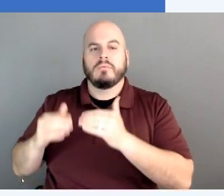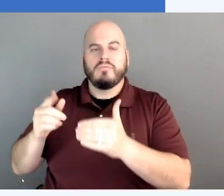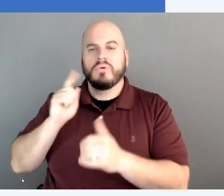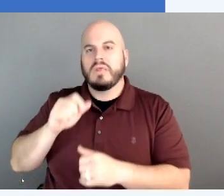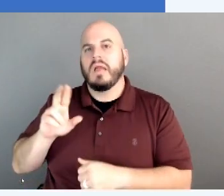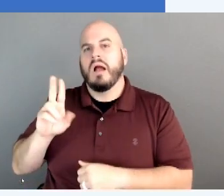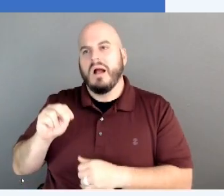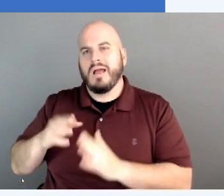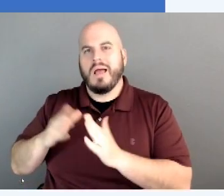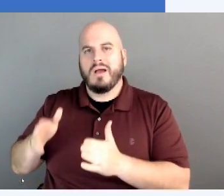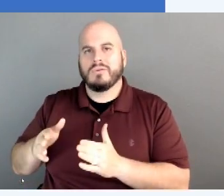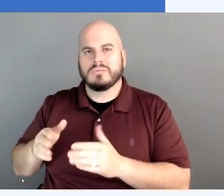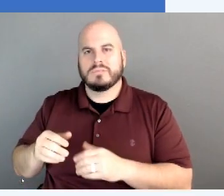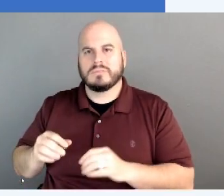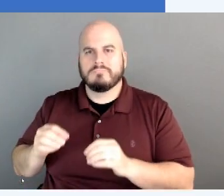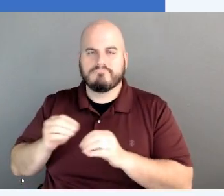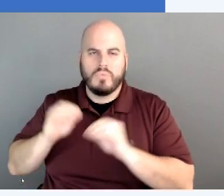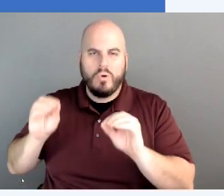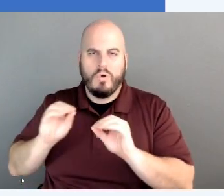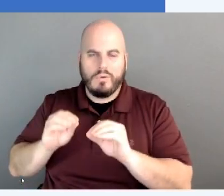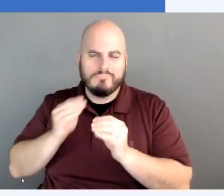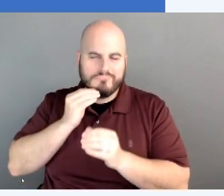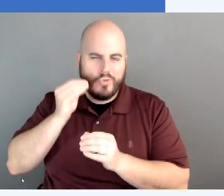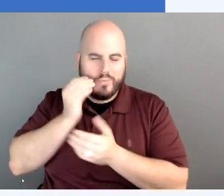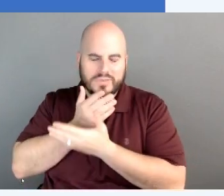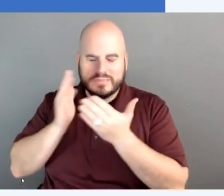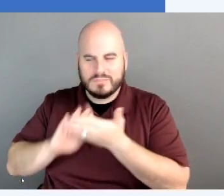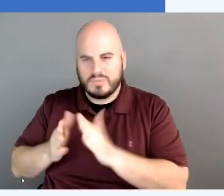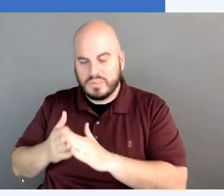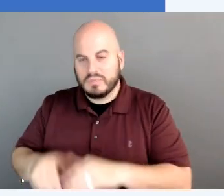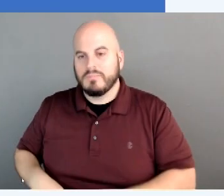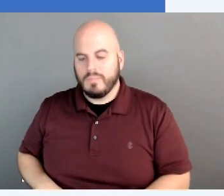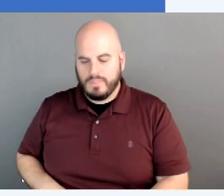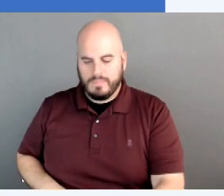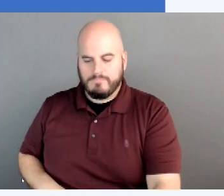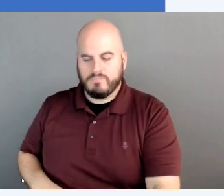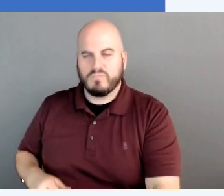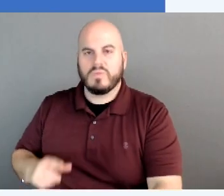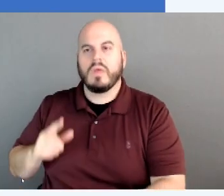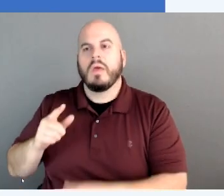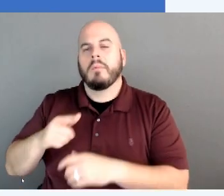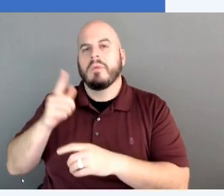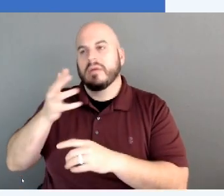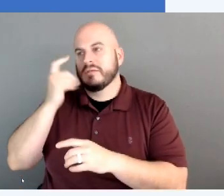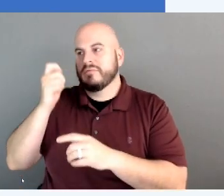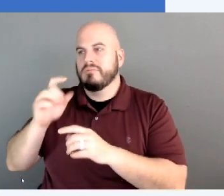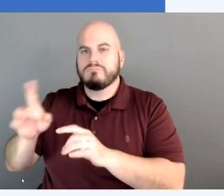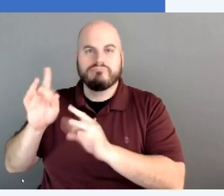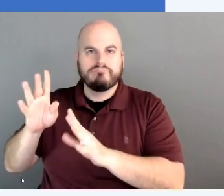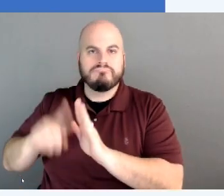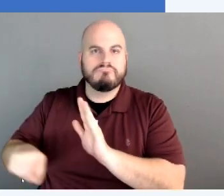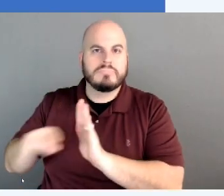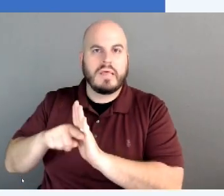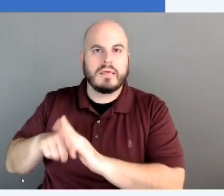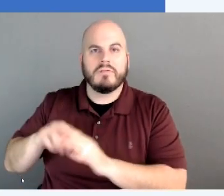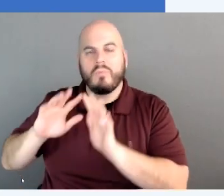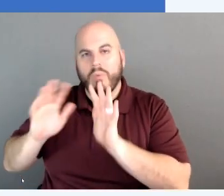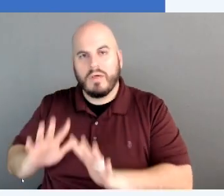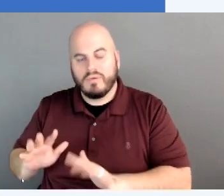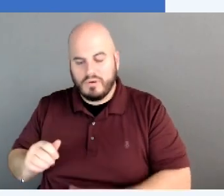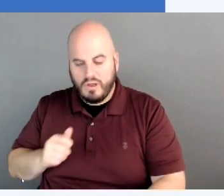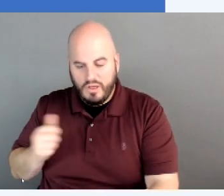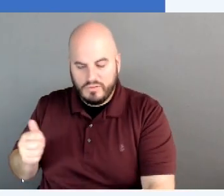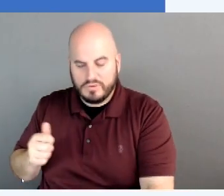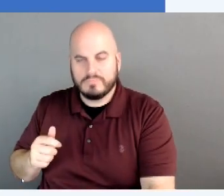to host resiliency centers in the case of power failures because of inclement weather. It's also going to provide permeable parking